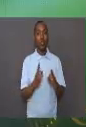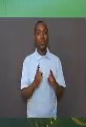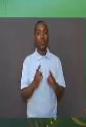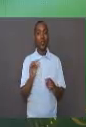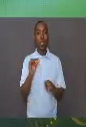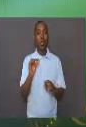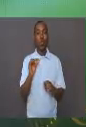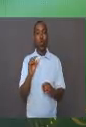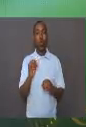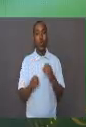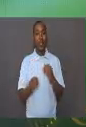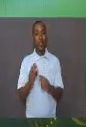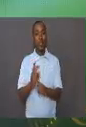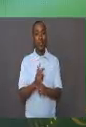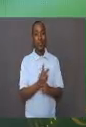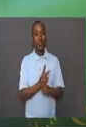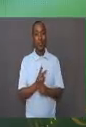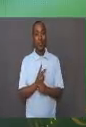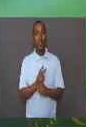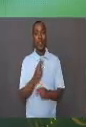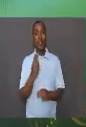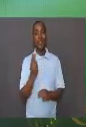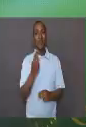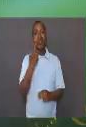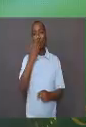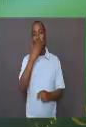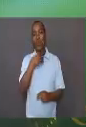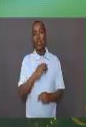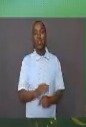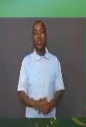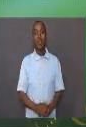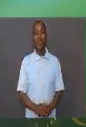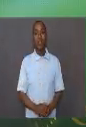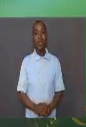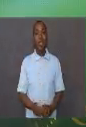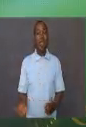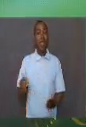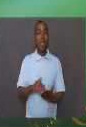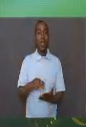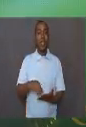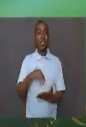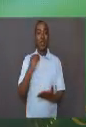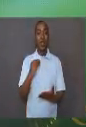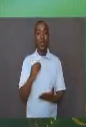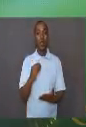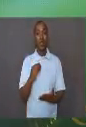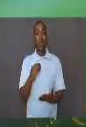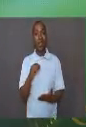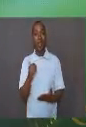controlling microorganisms using heat. We also learned